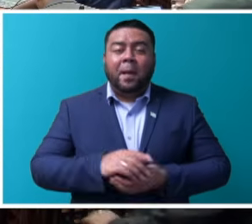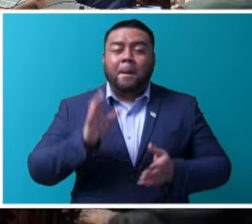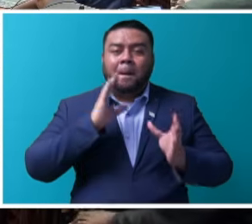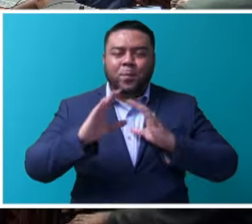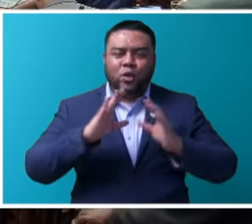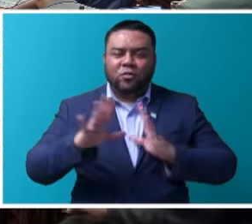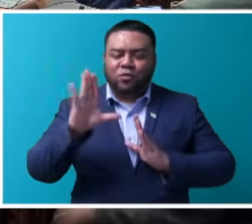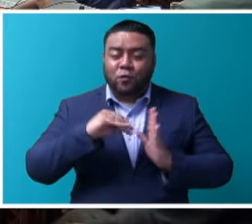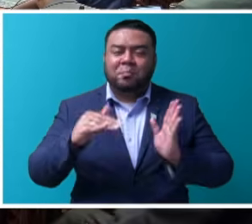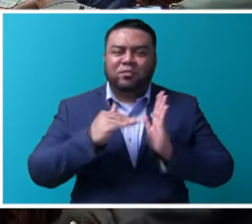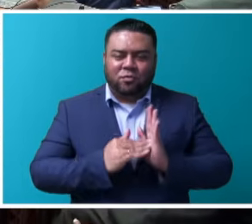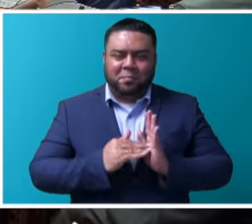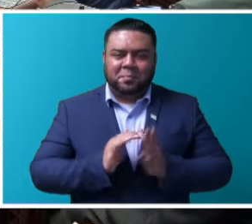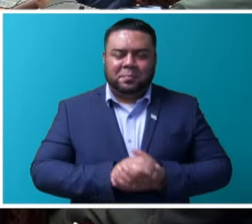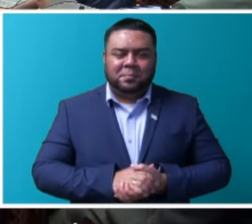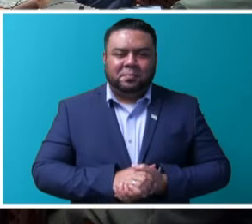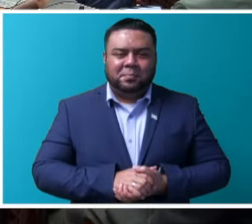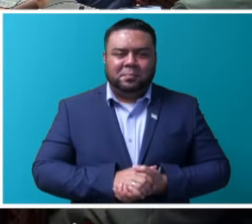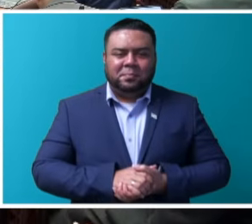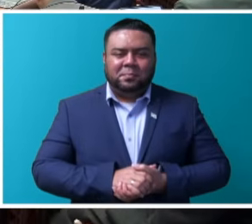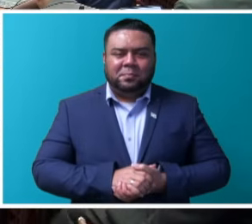Communications from the Chair.